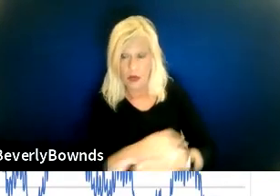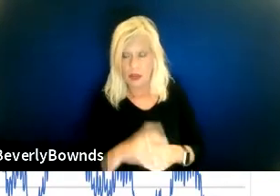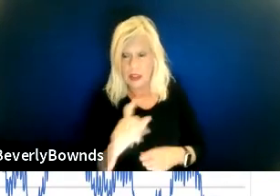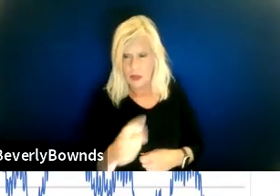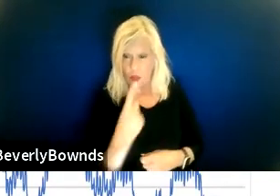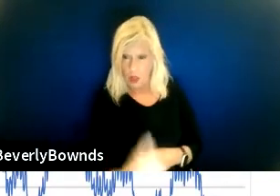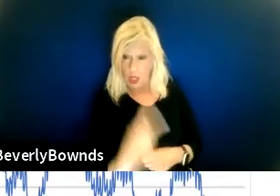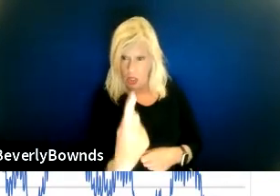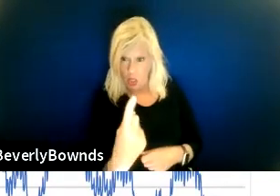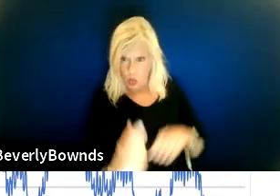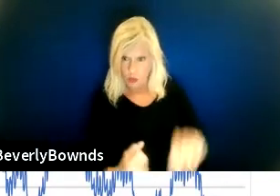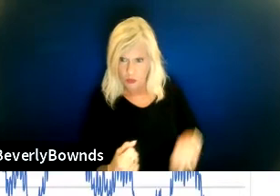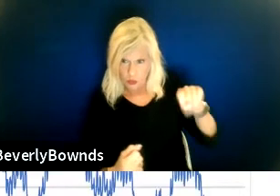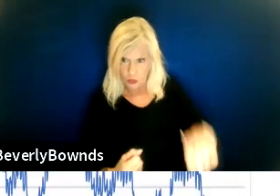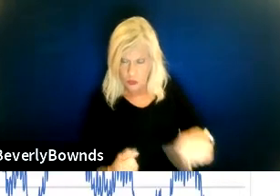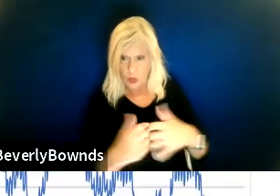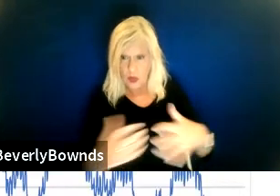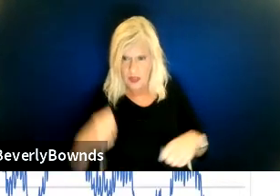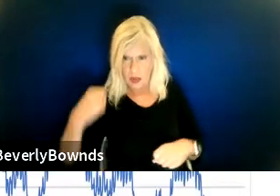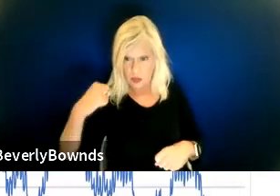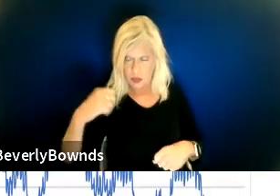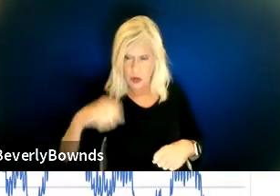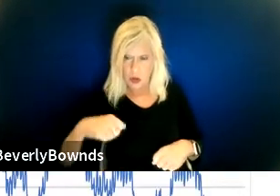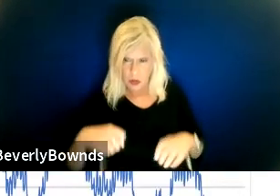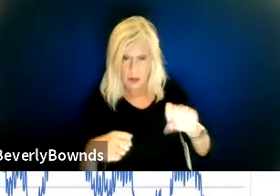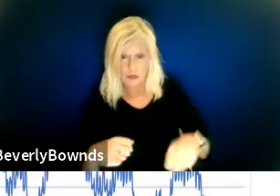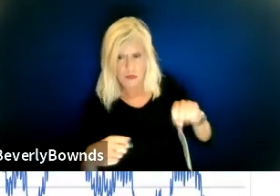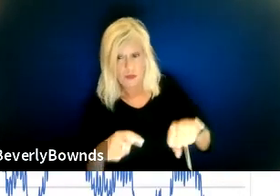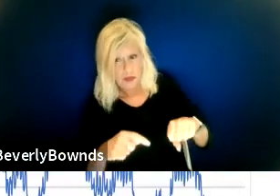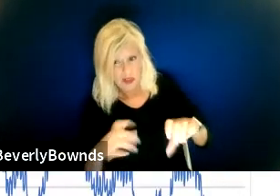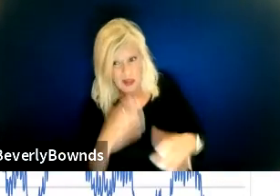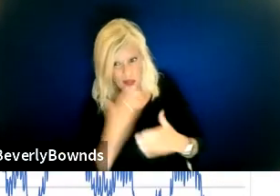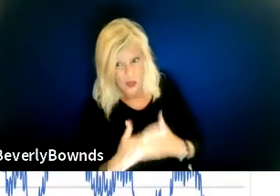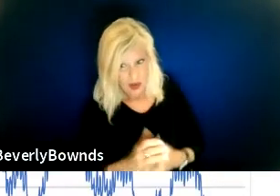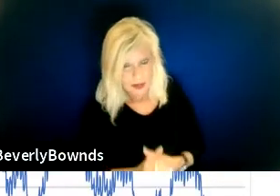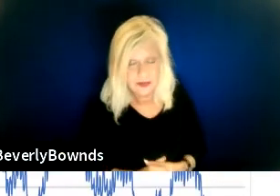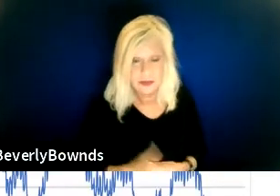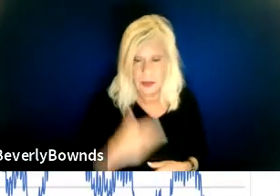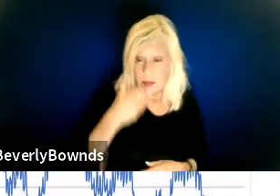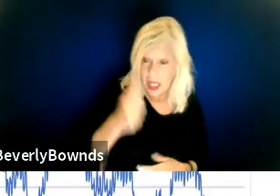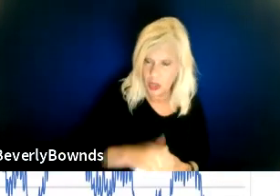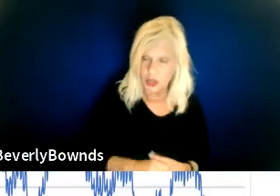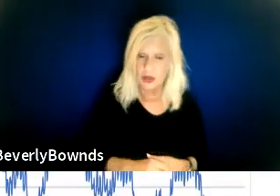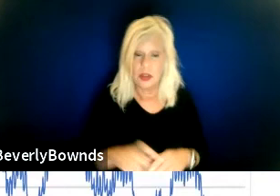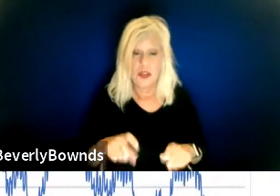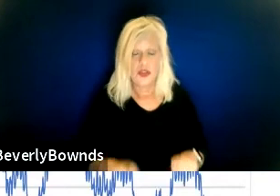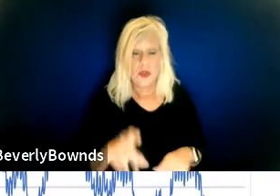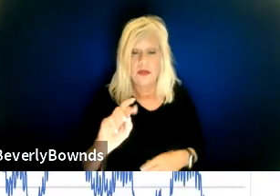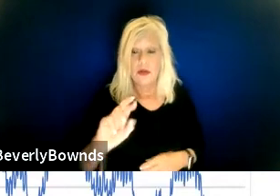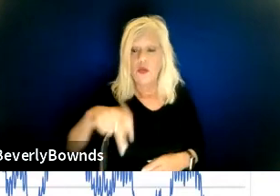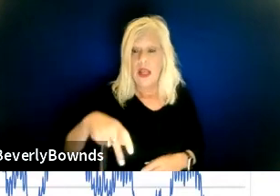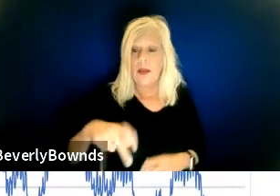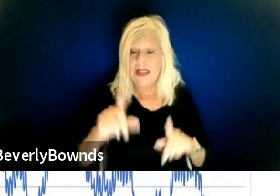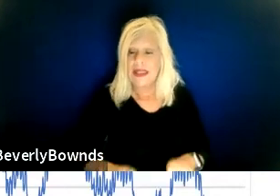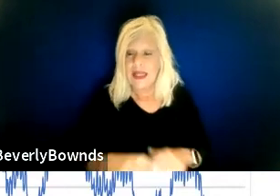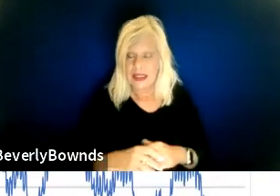showing its capability without the non-paretic arm involved, it can do really quite well. And during the ramp test, which is the